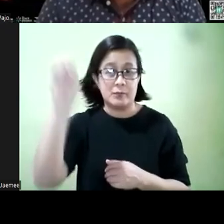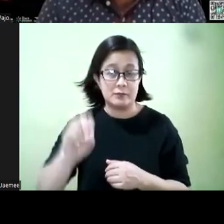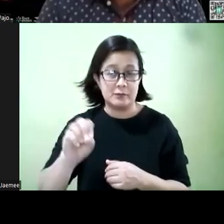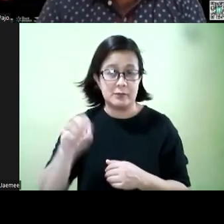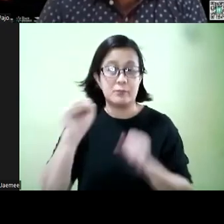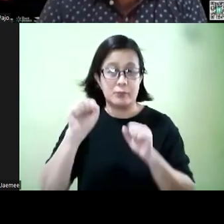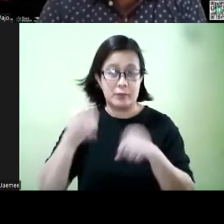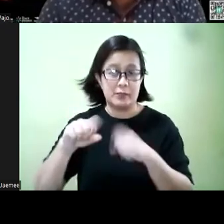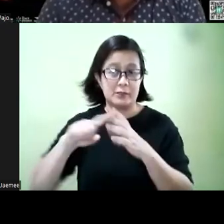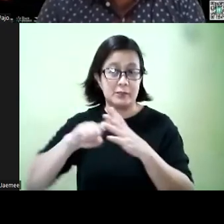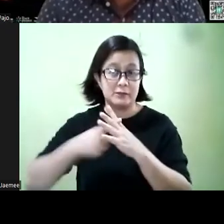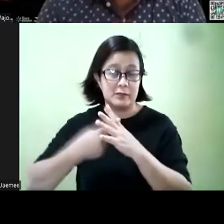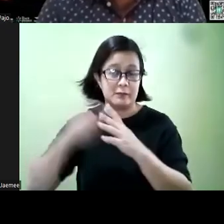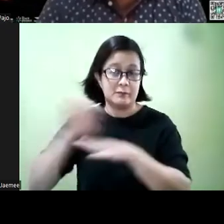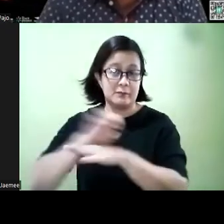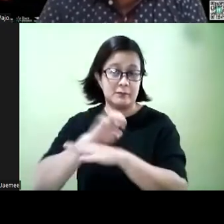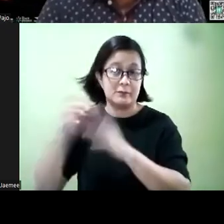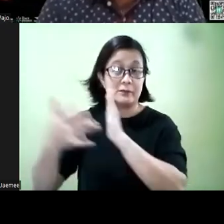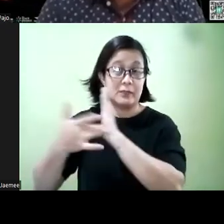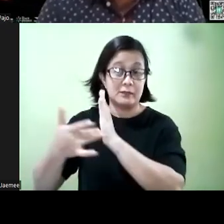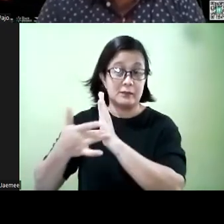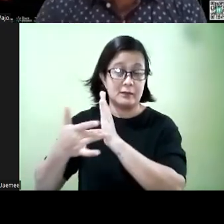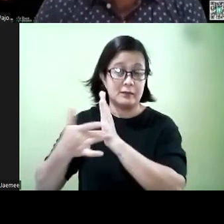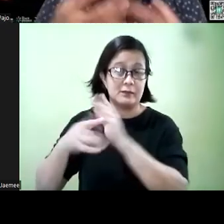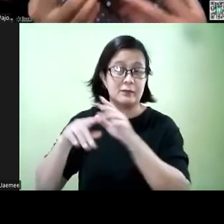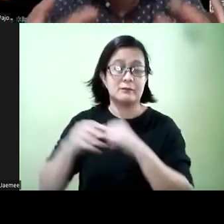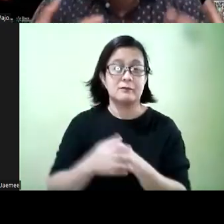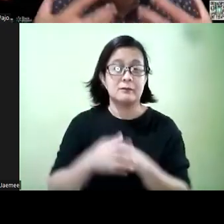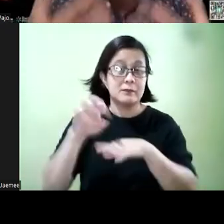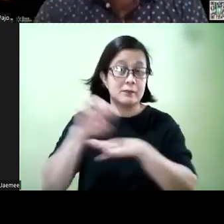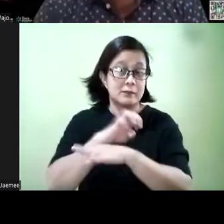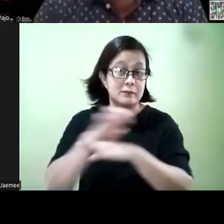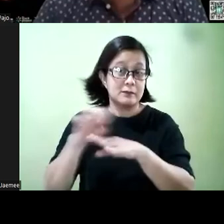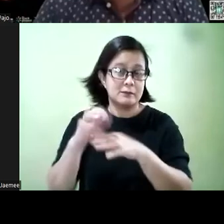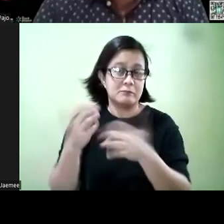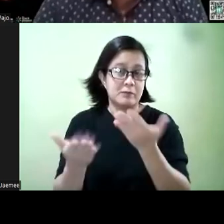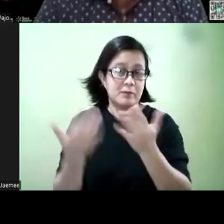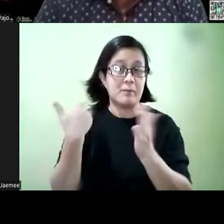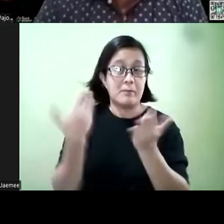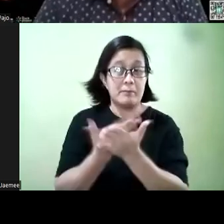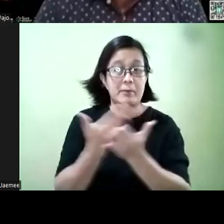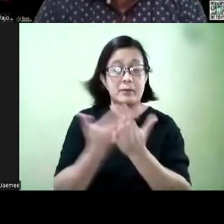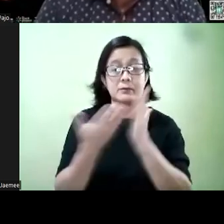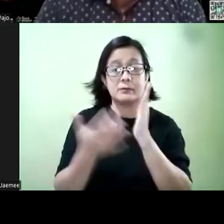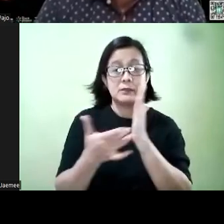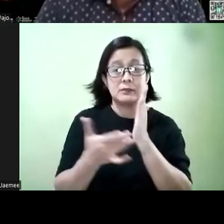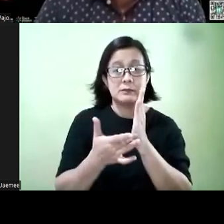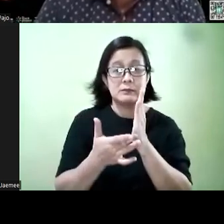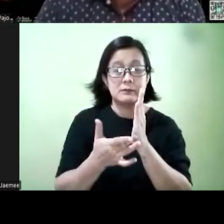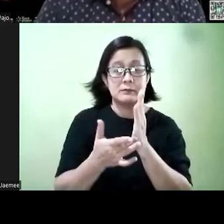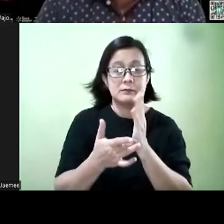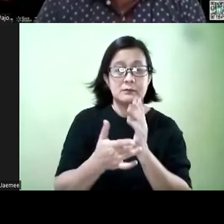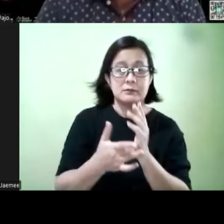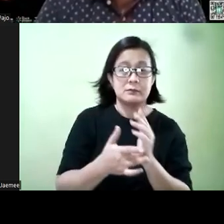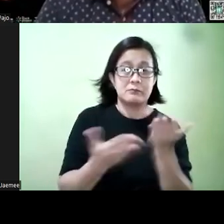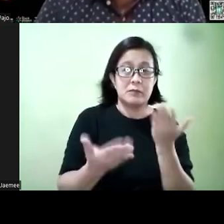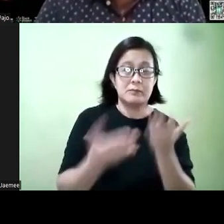startup, meaning a technology startup, technology enterprise, meaning there's some new technology that you need. This is what the